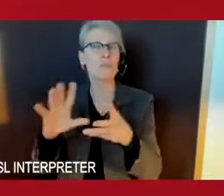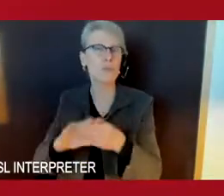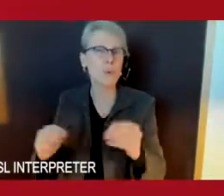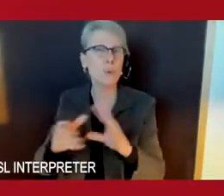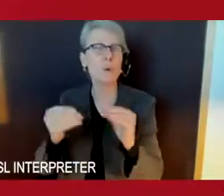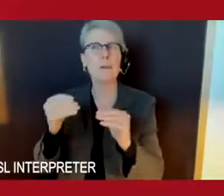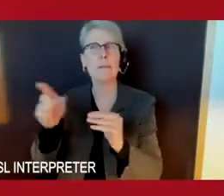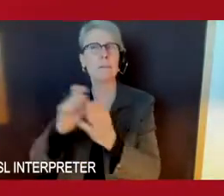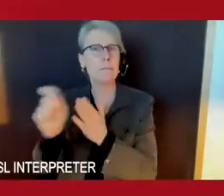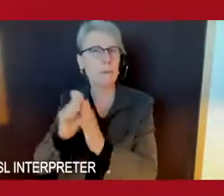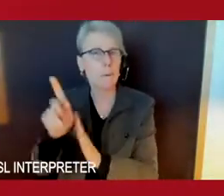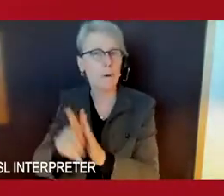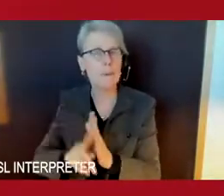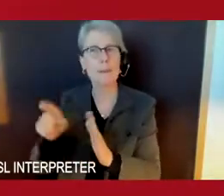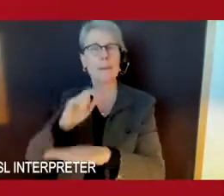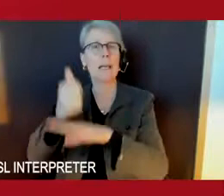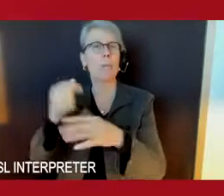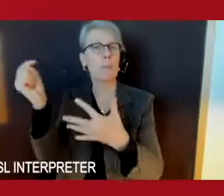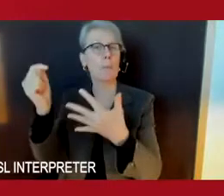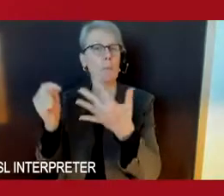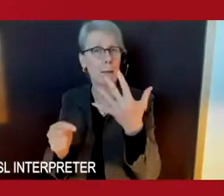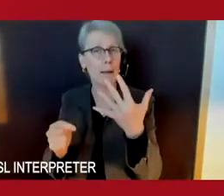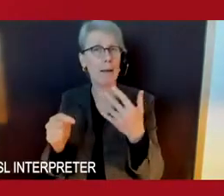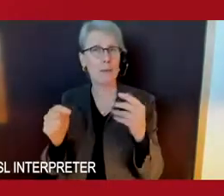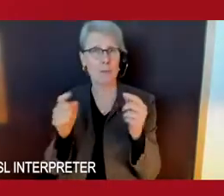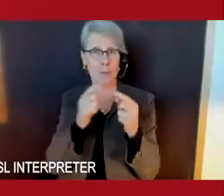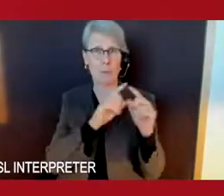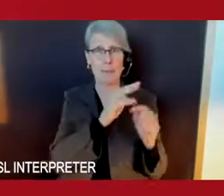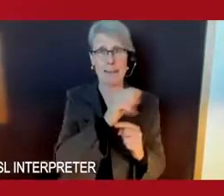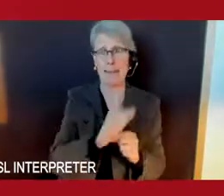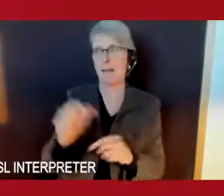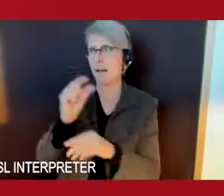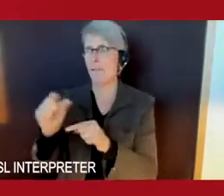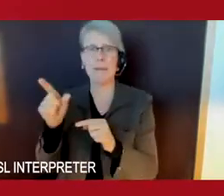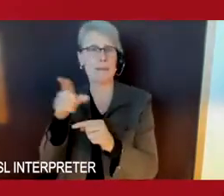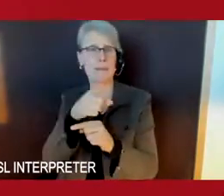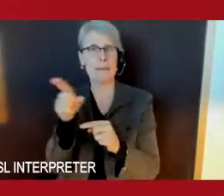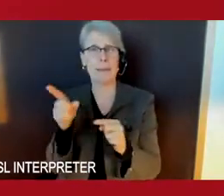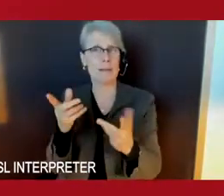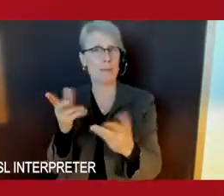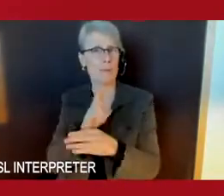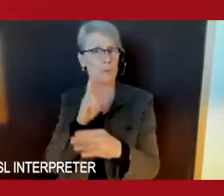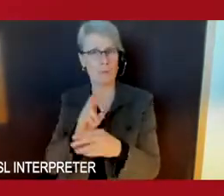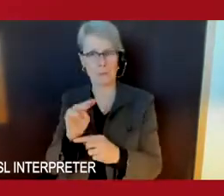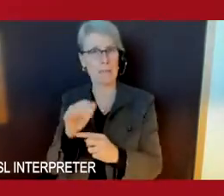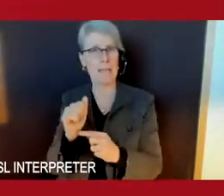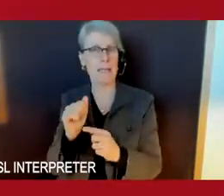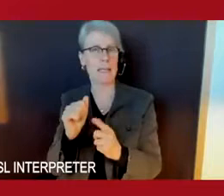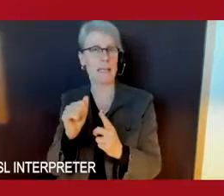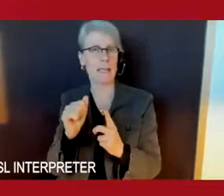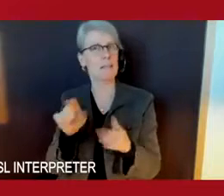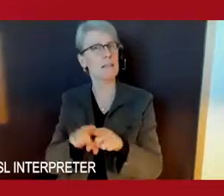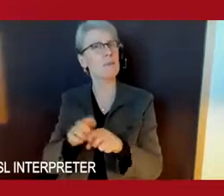shape information and design and develop policy, they are no longer able to use the mechanisms